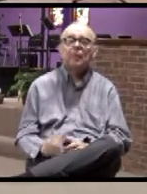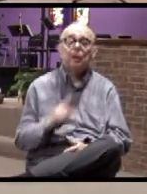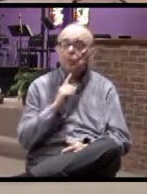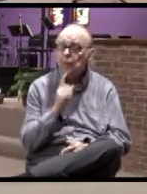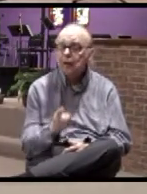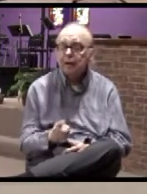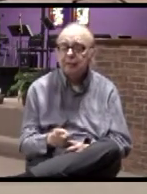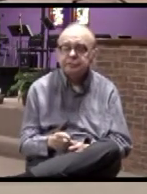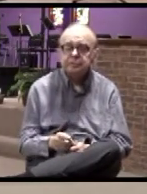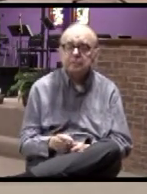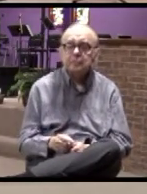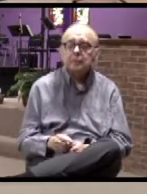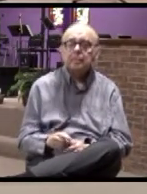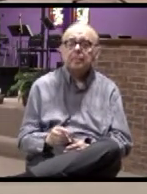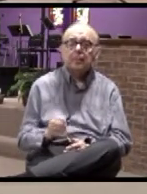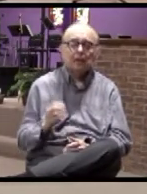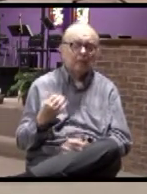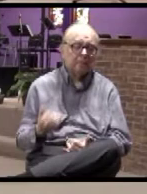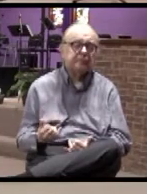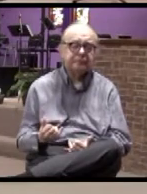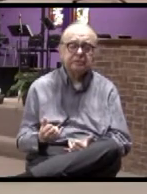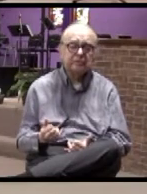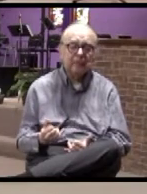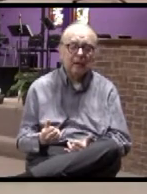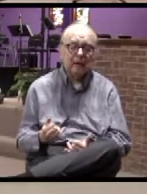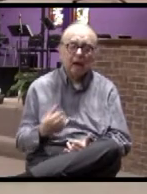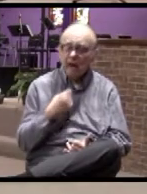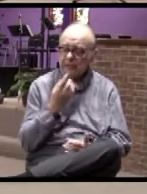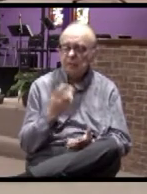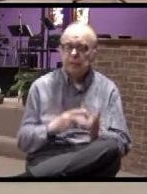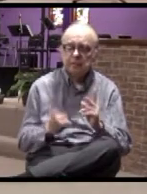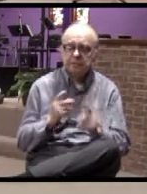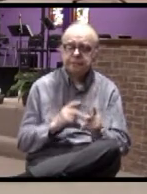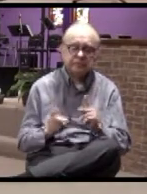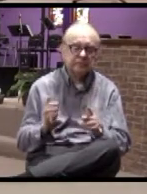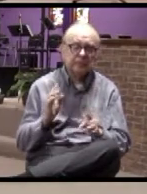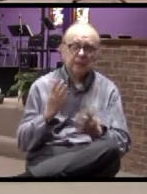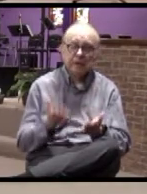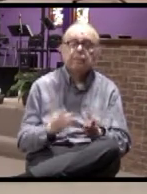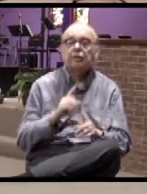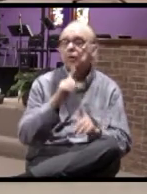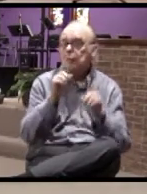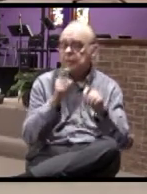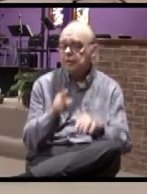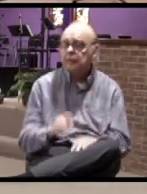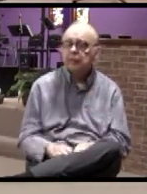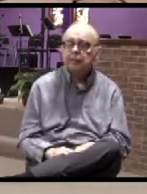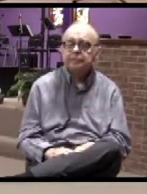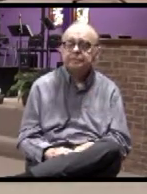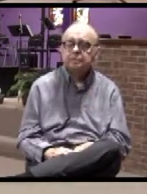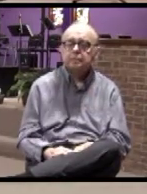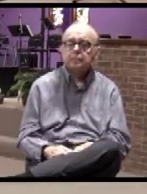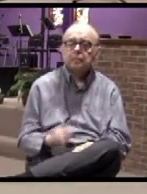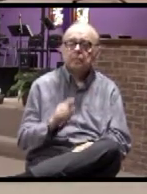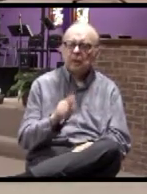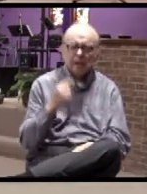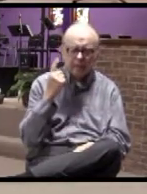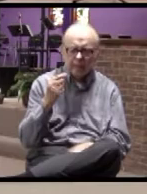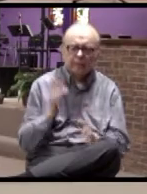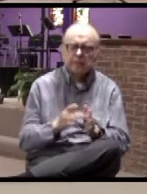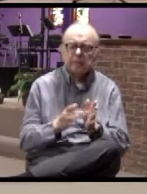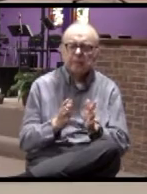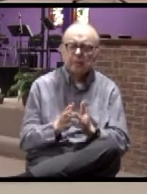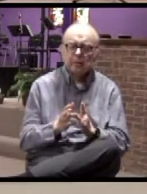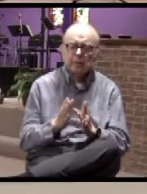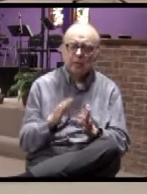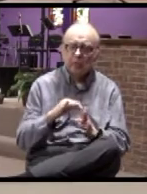Really? Yeah, that's what I say. So here's the question. Do you think that Jesus